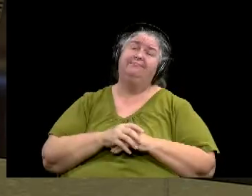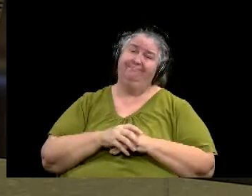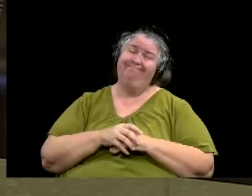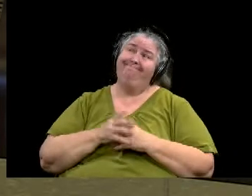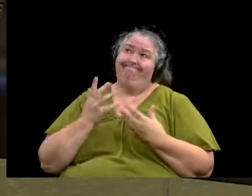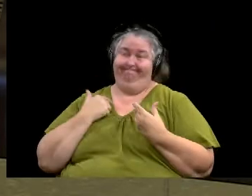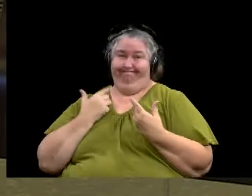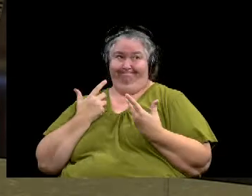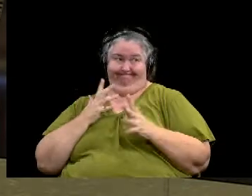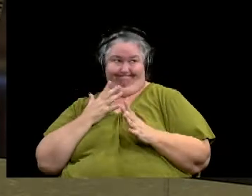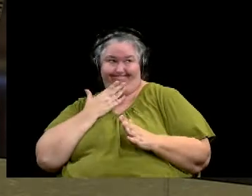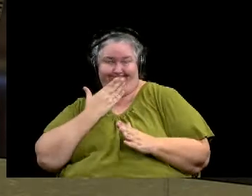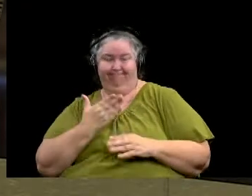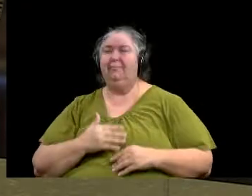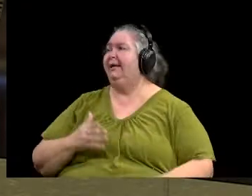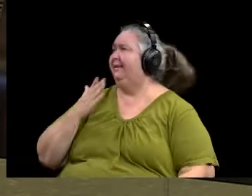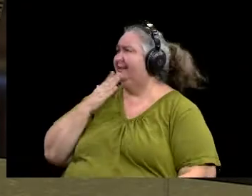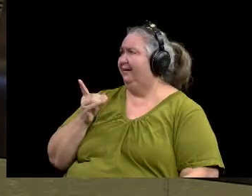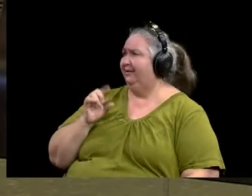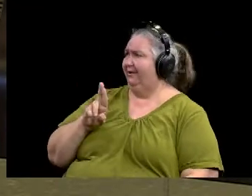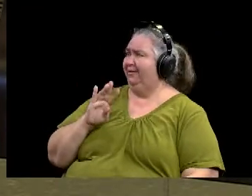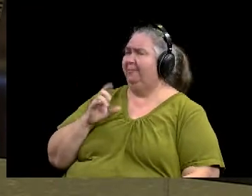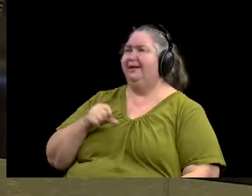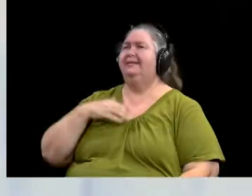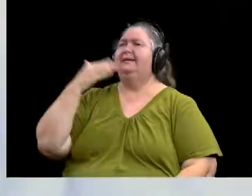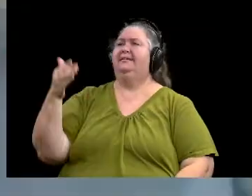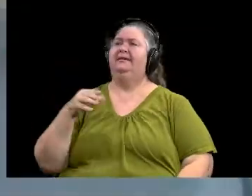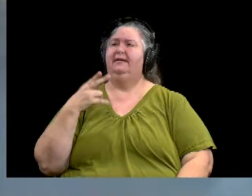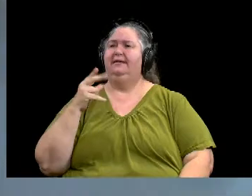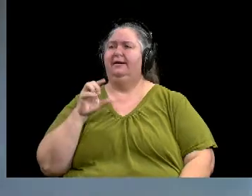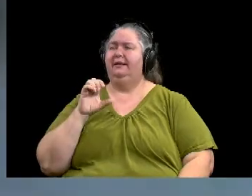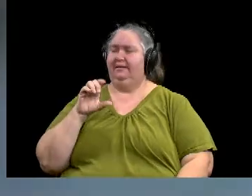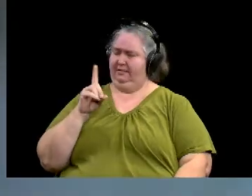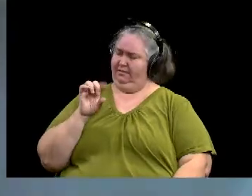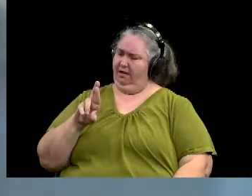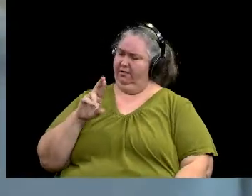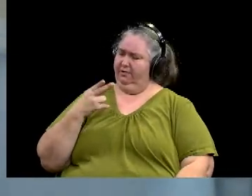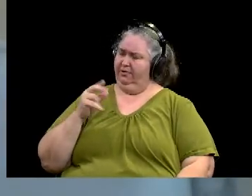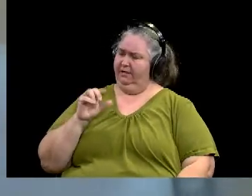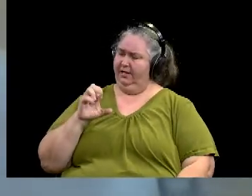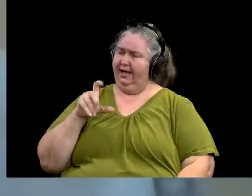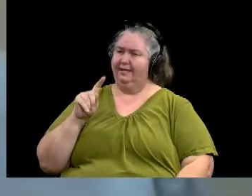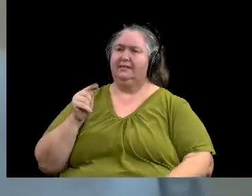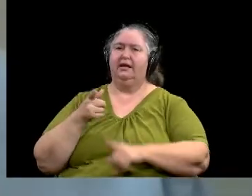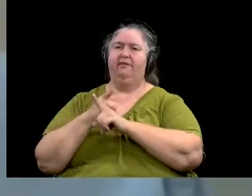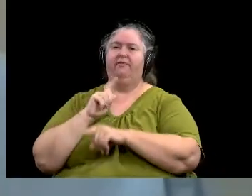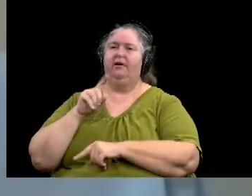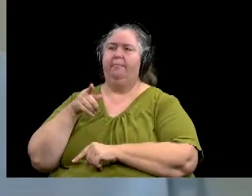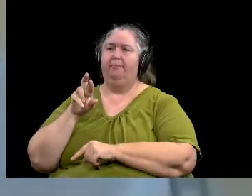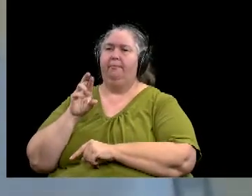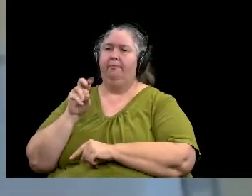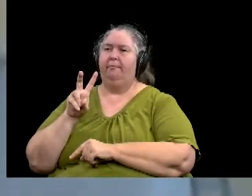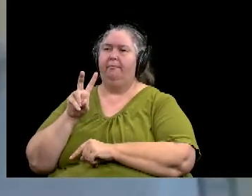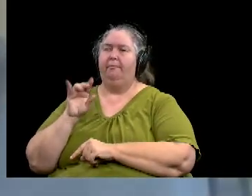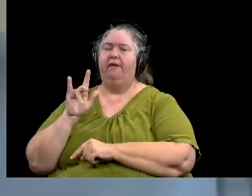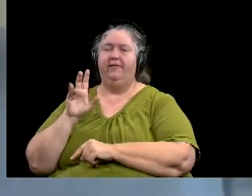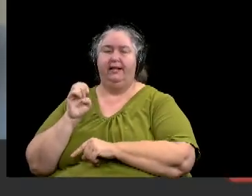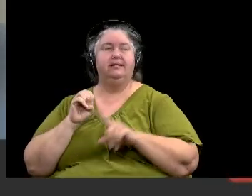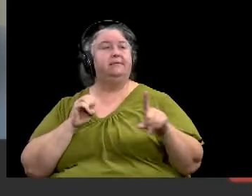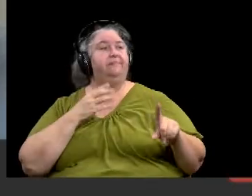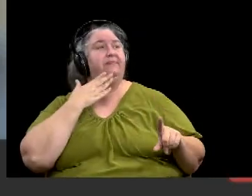from Ascension Providence. Dr. Haskett. Good afternoon, Larry, Mayor, Judge Felton and fellow